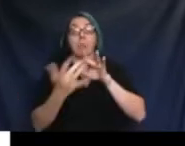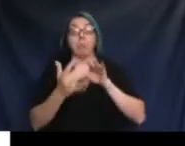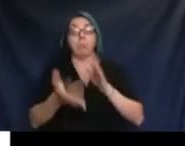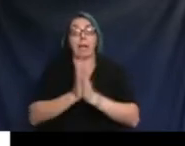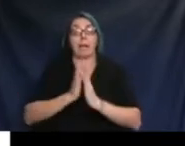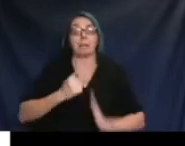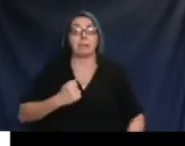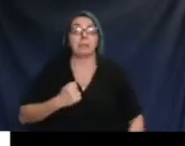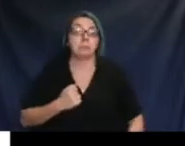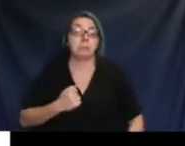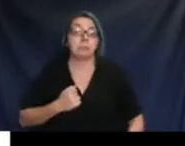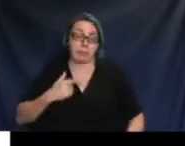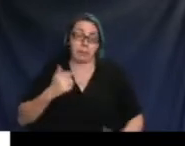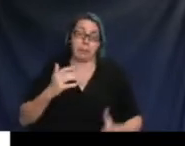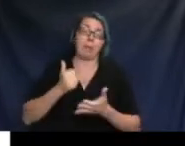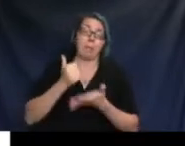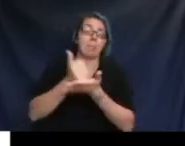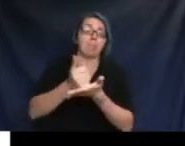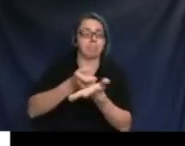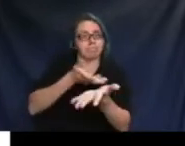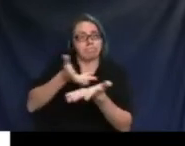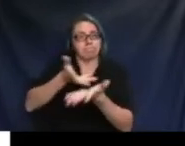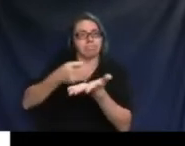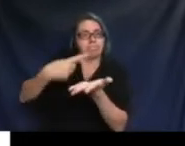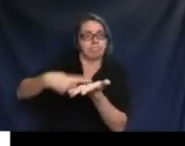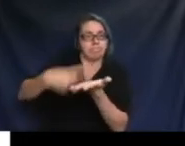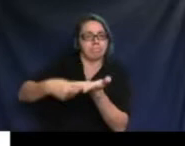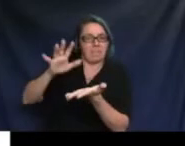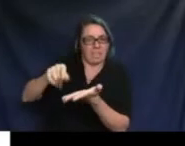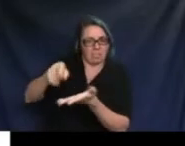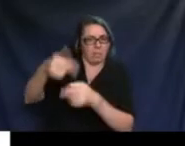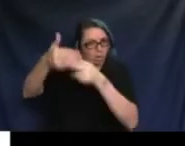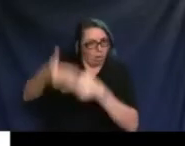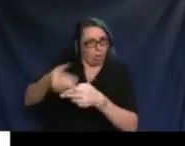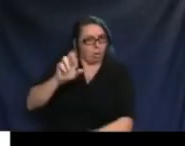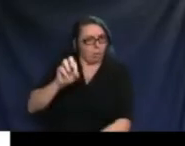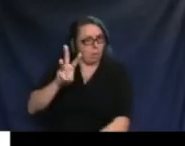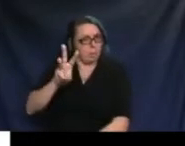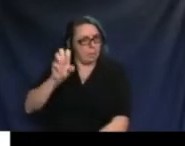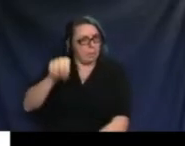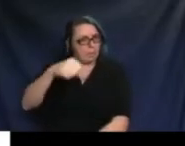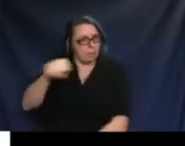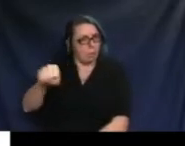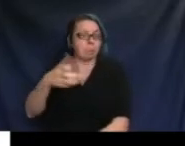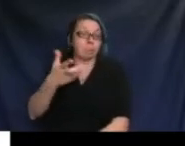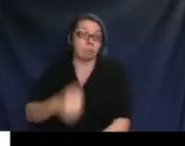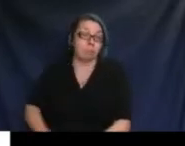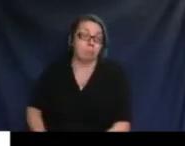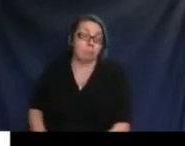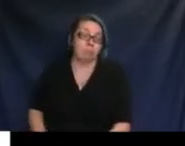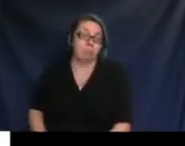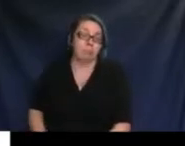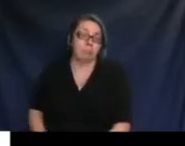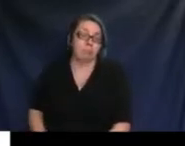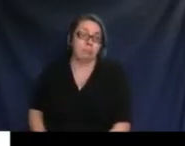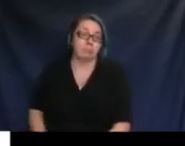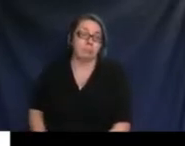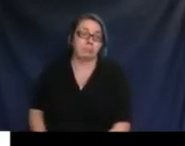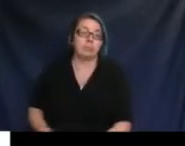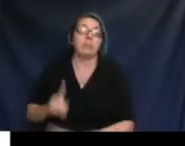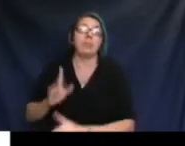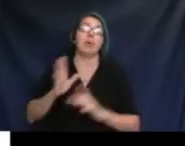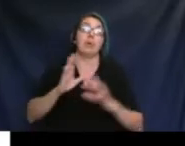your site is going to be an eligible site or not. So in terms of the Nuit Blanche projects, the projects need to